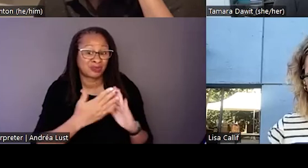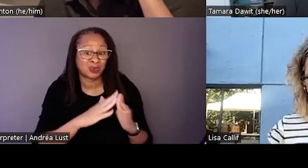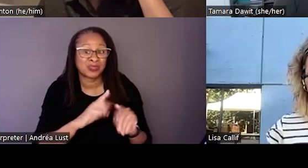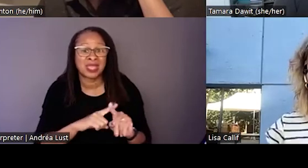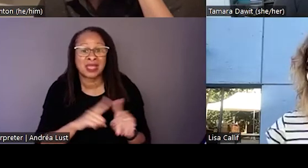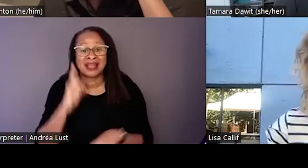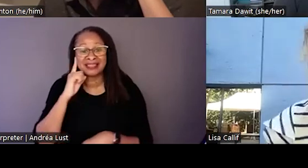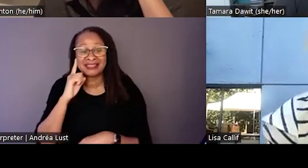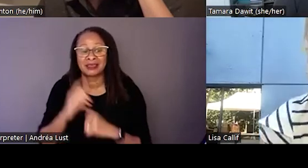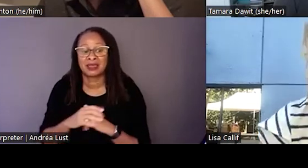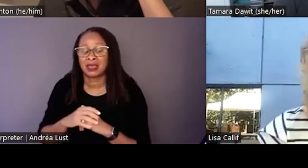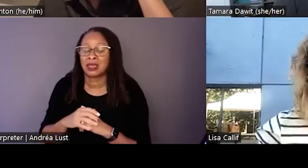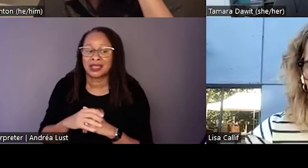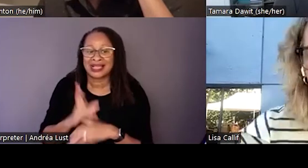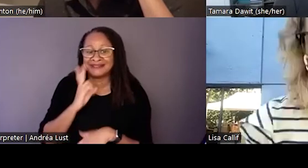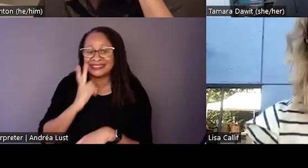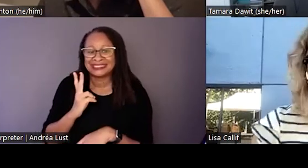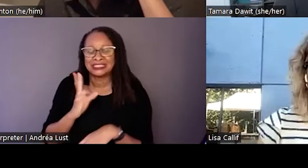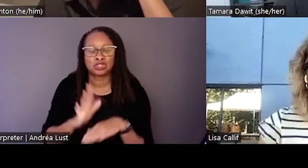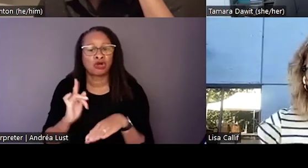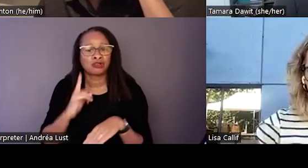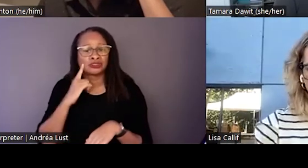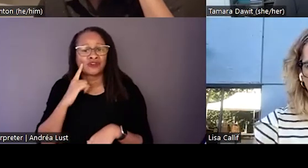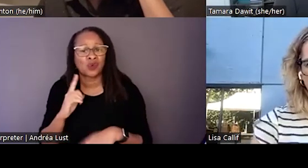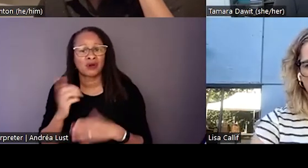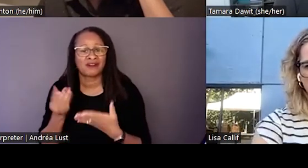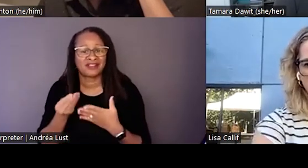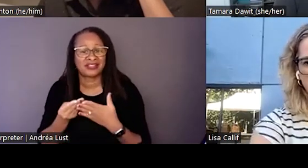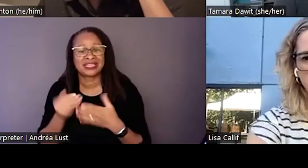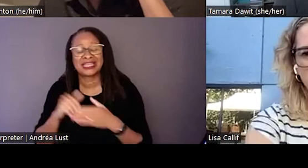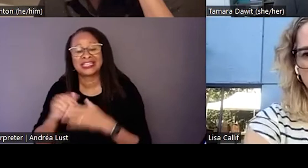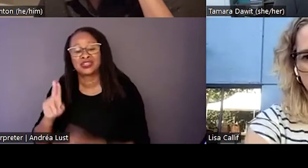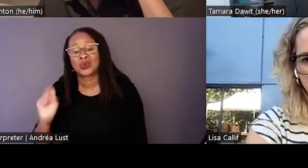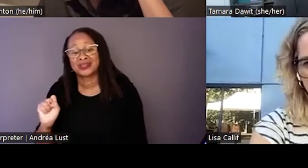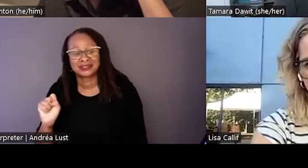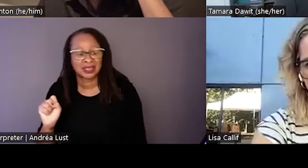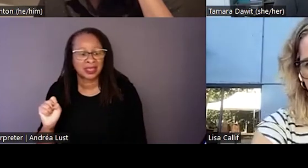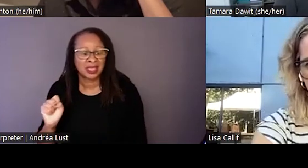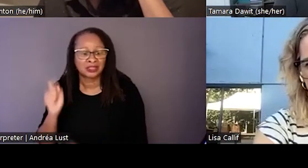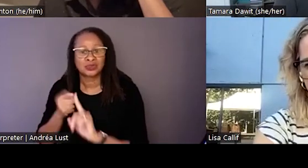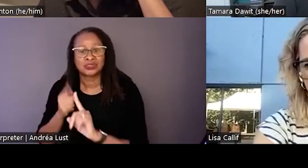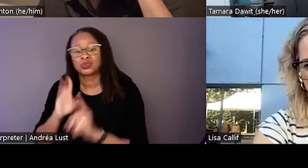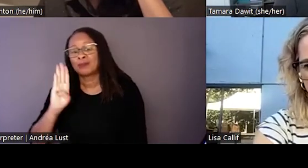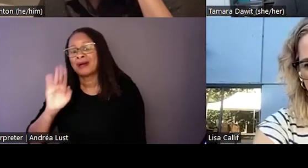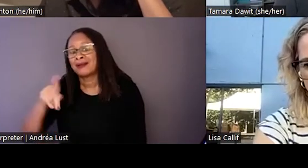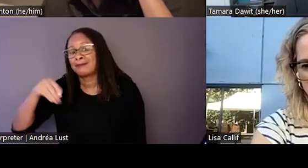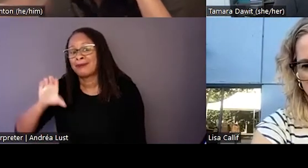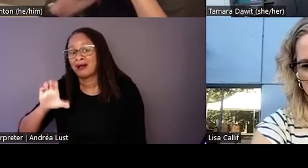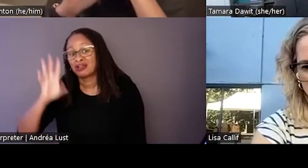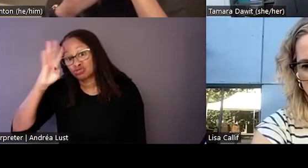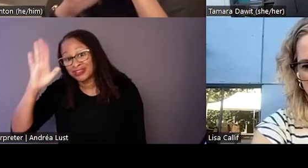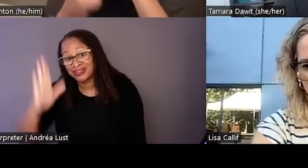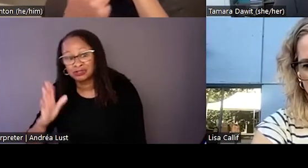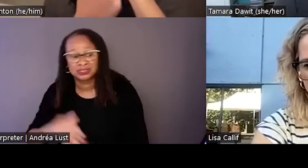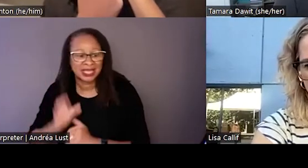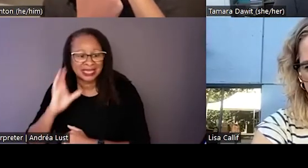think, and even I've seen calls for funding applications in the US targeted towards BIPOC creators. And there seems